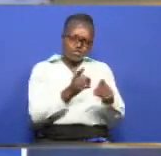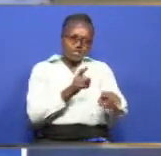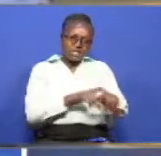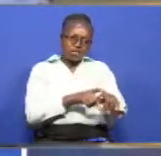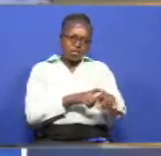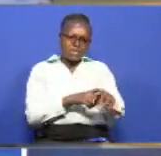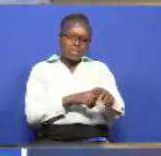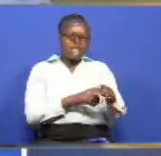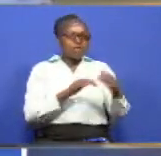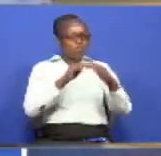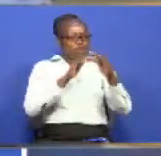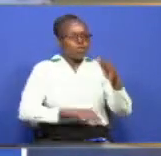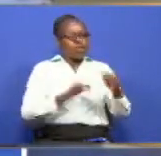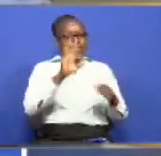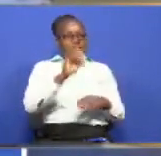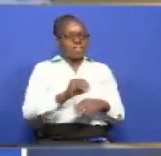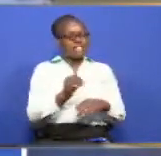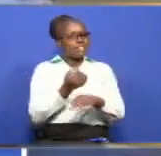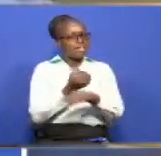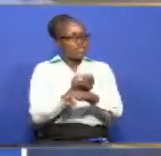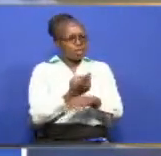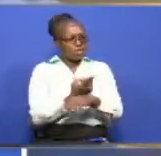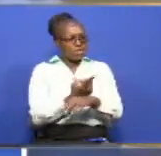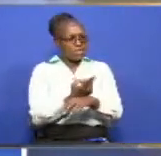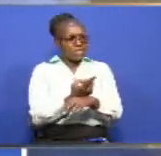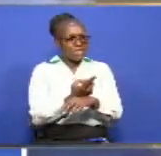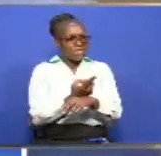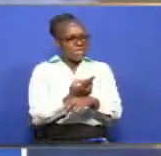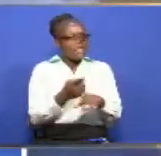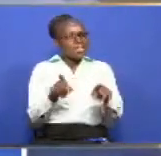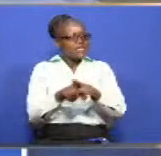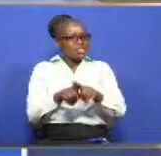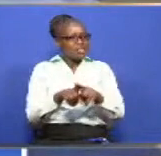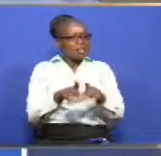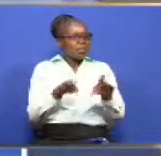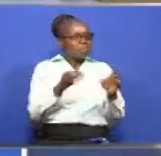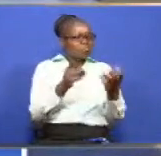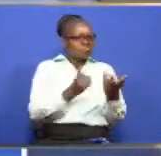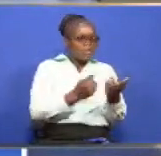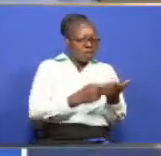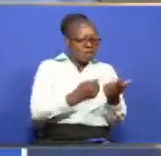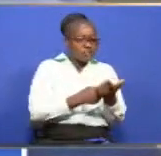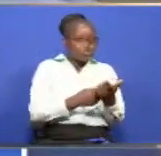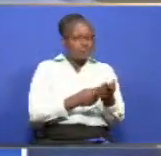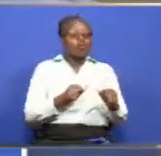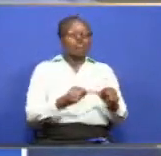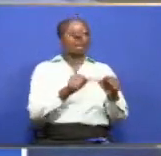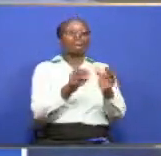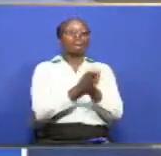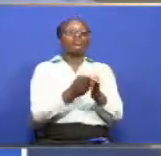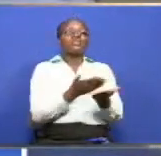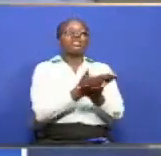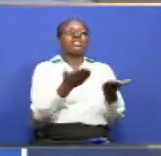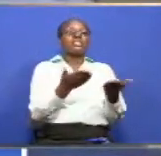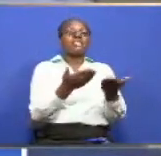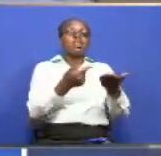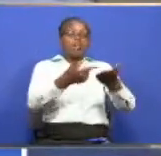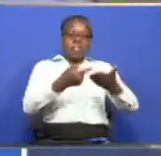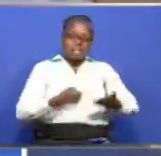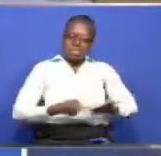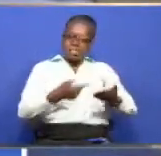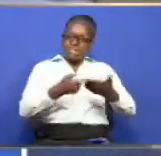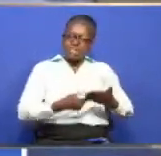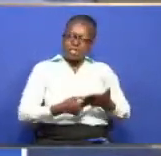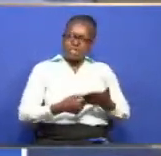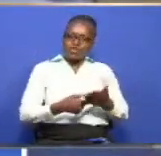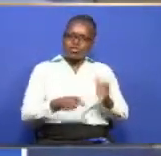in less than 30 seconds, are there still numbers to move this motion legally,